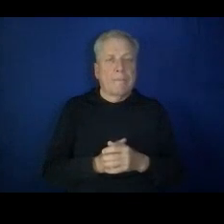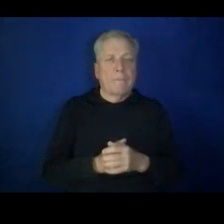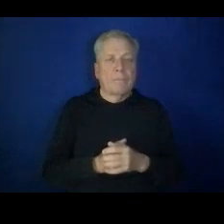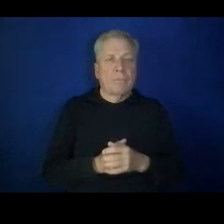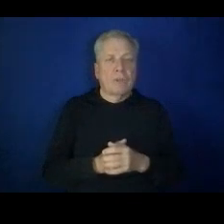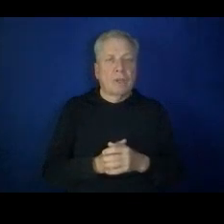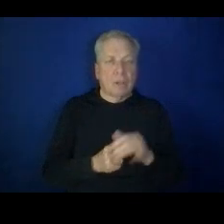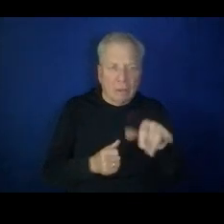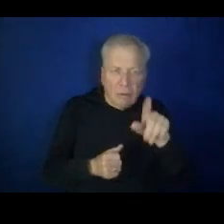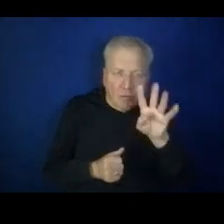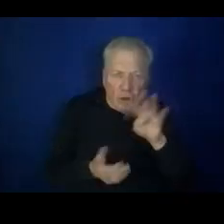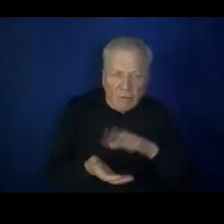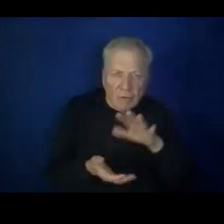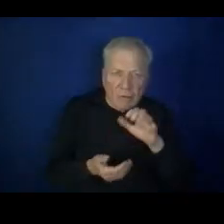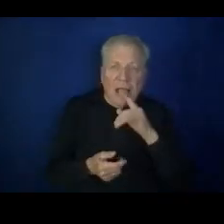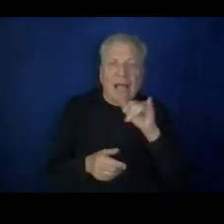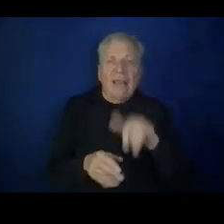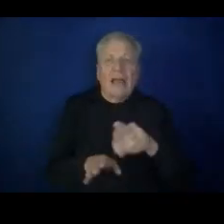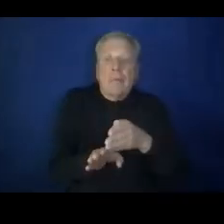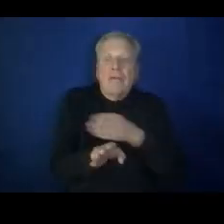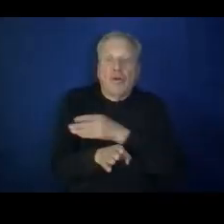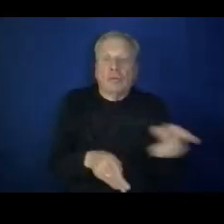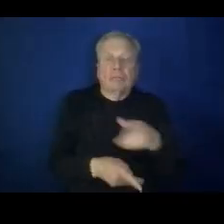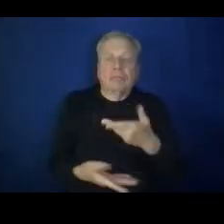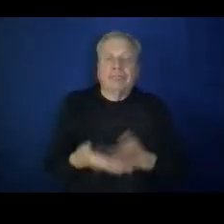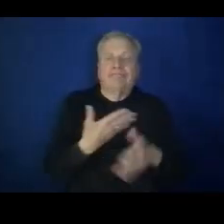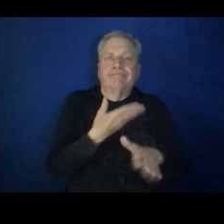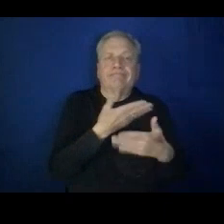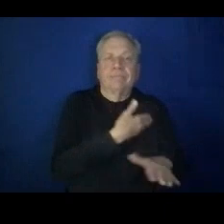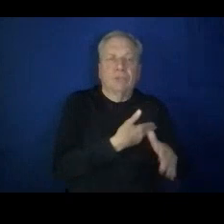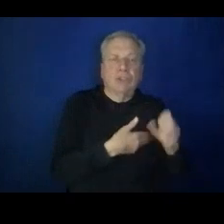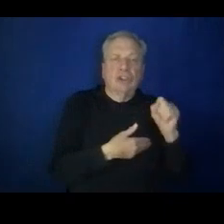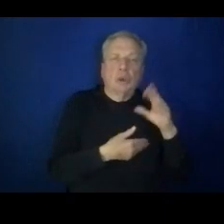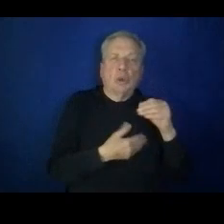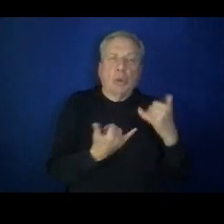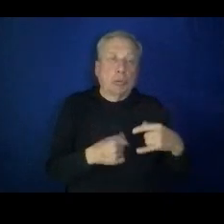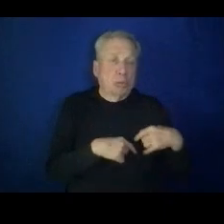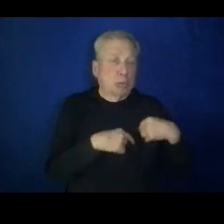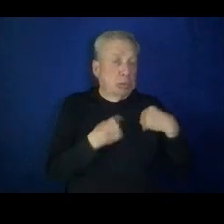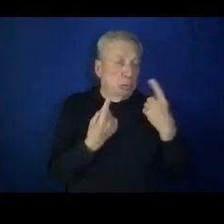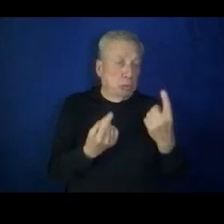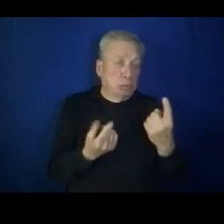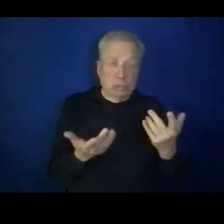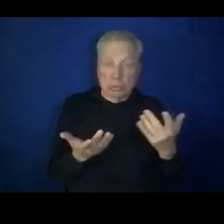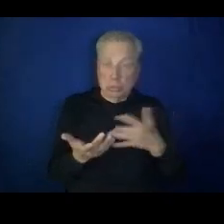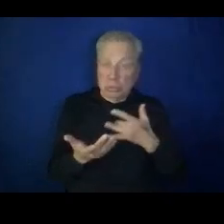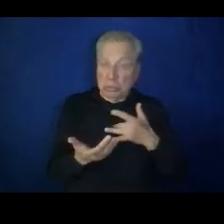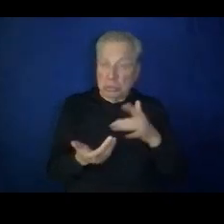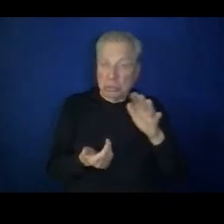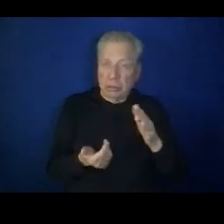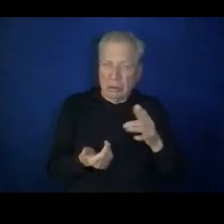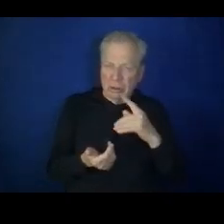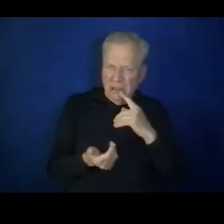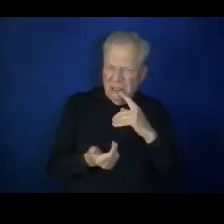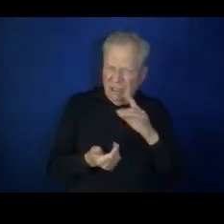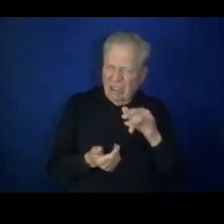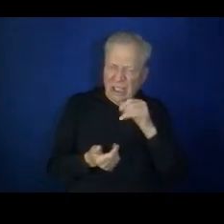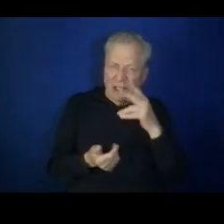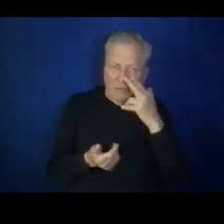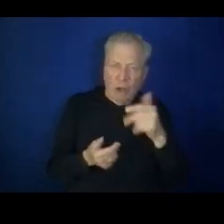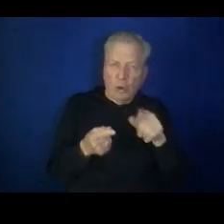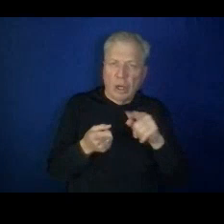45, is that what I said? That's prior to calving. So over the last, oh, you can't see isn't it funny when